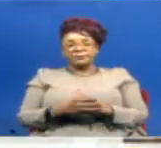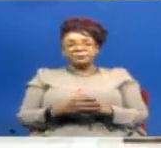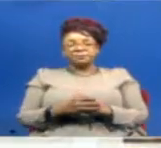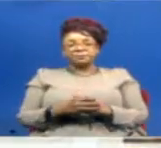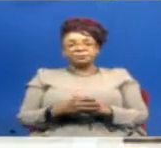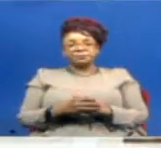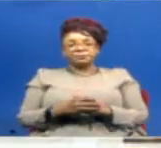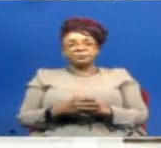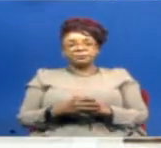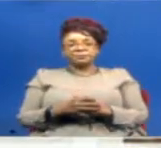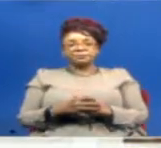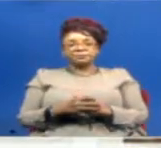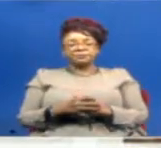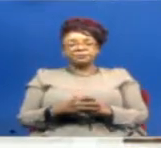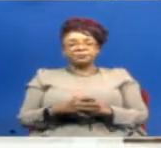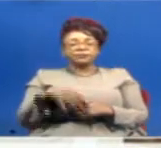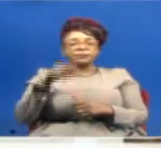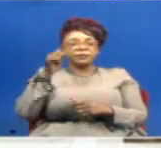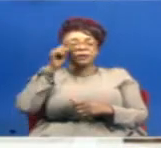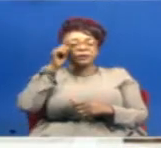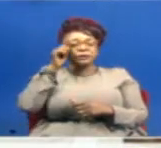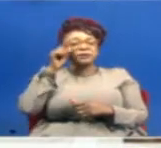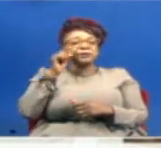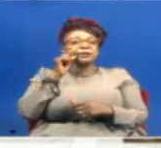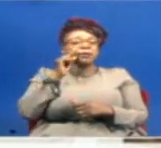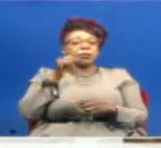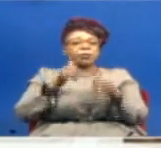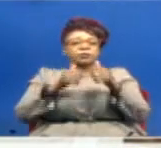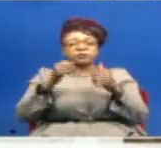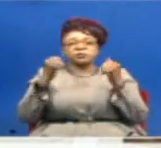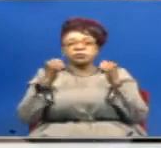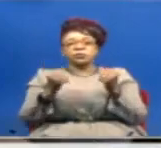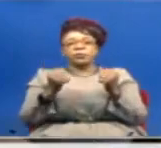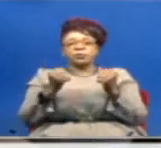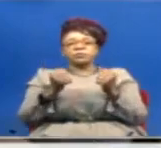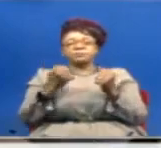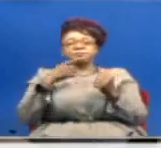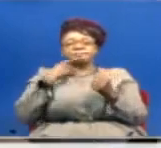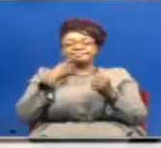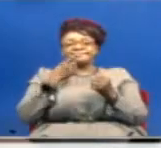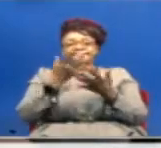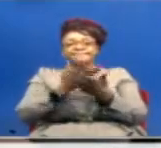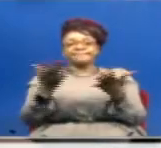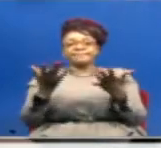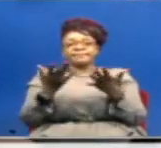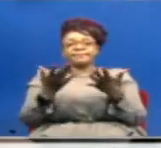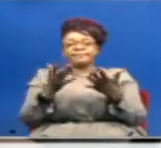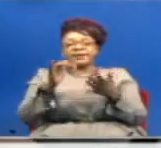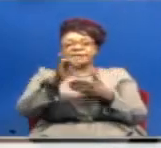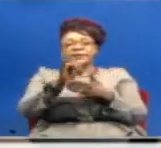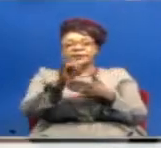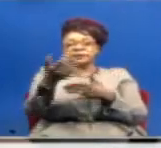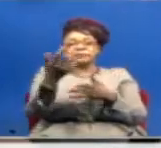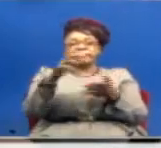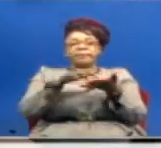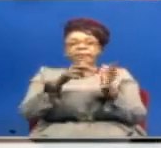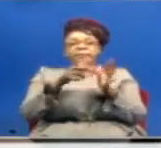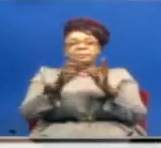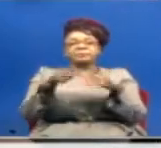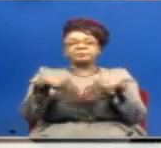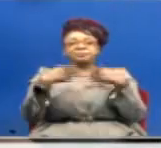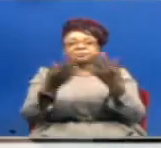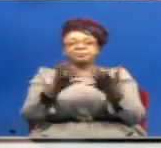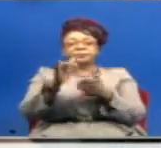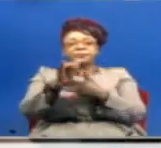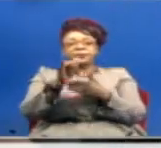The gender that is strong and macho, so some say. But that notwithstanding, underneath the bravado and